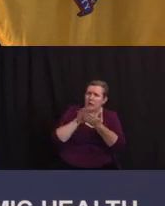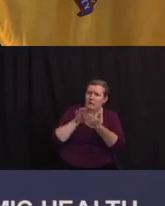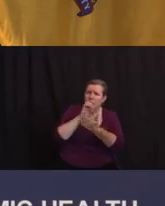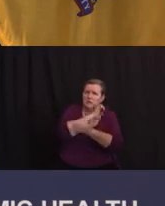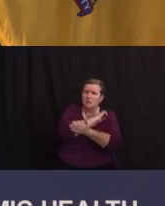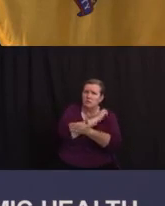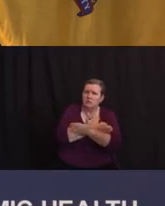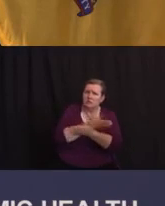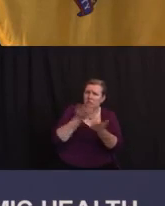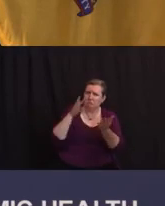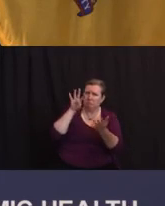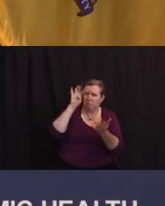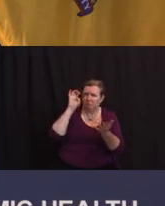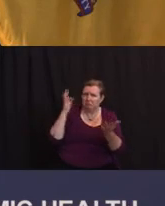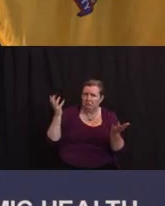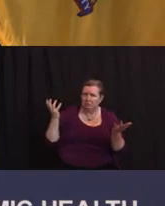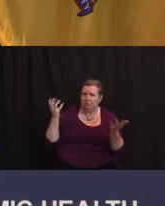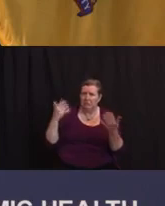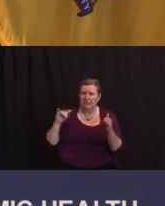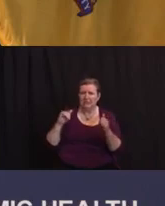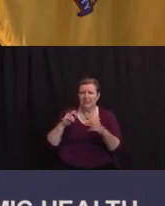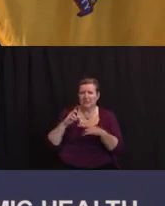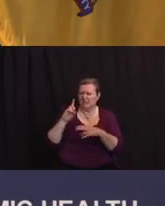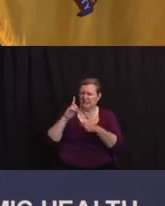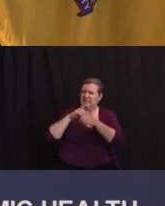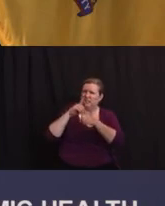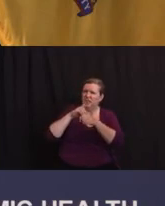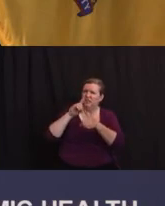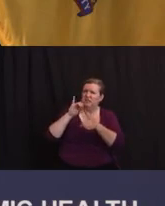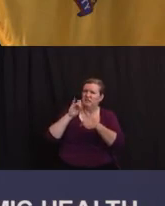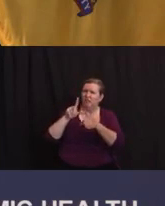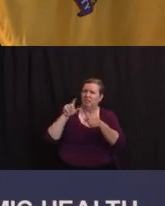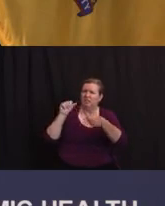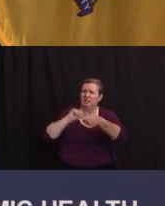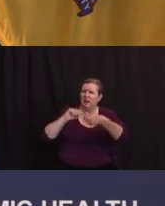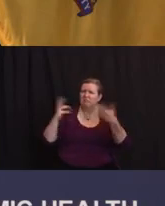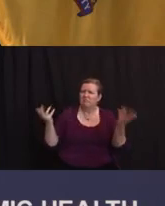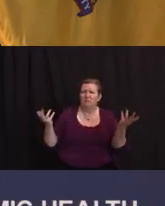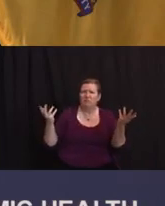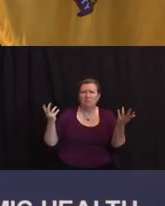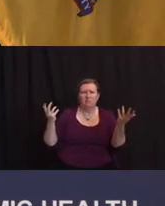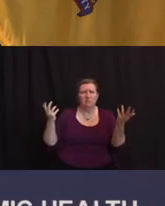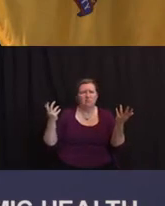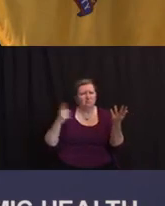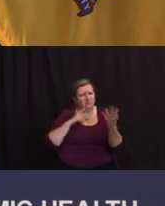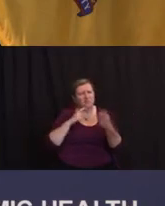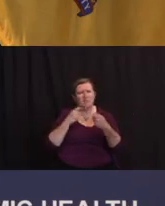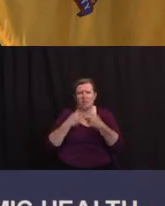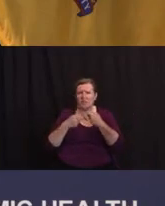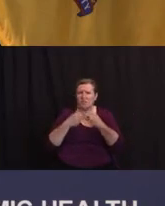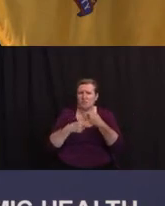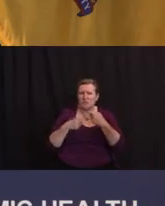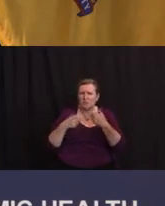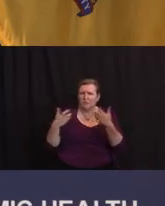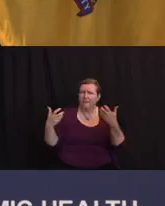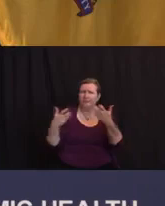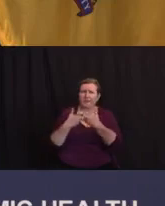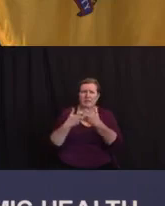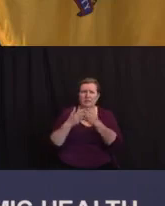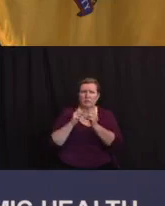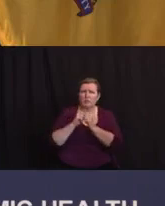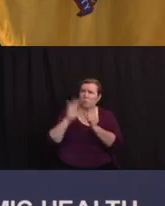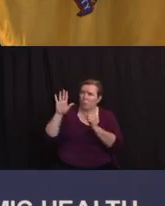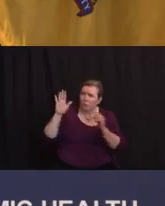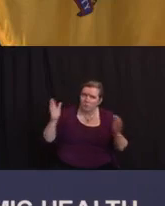rely on diesel locomotives rather than electric. And they want to know, how does that fit in with where you're pushing the state